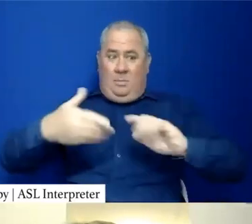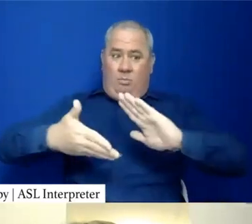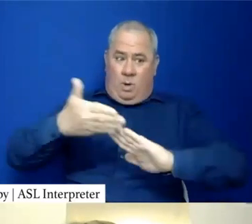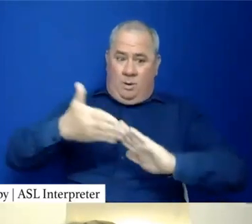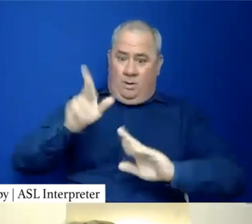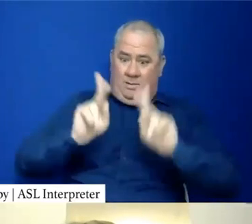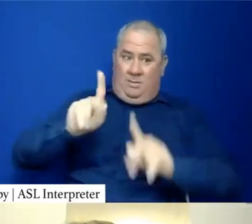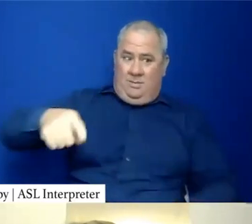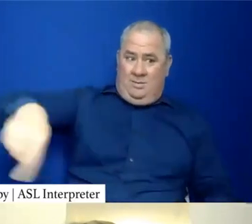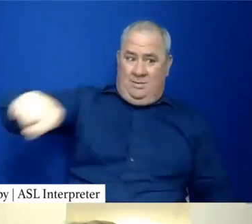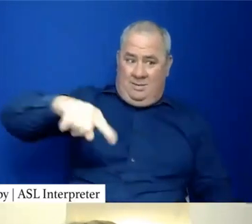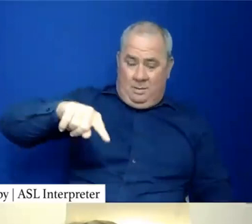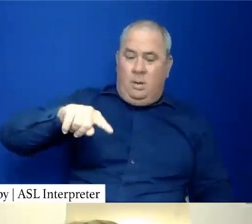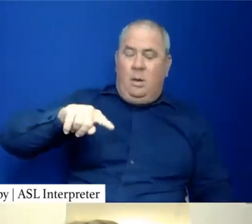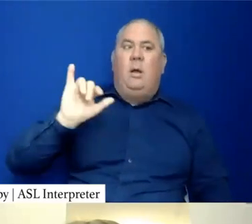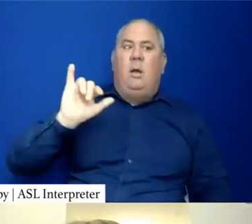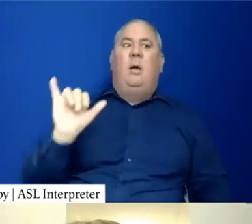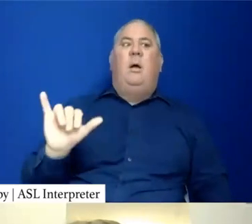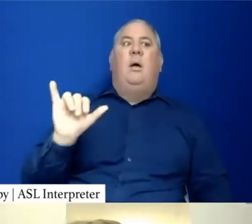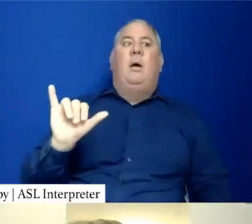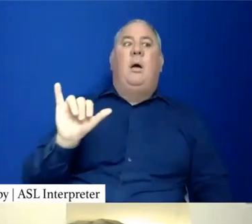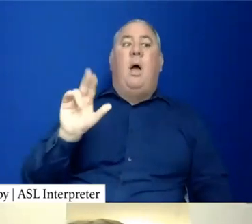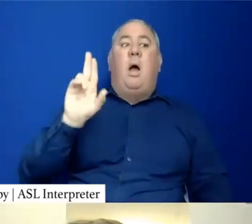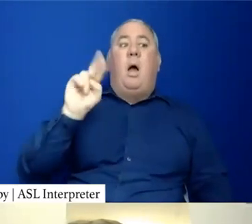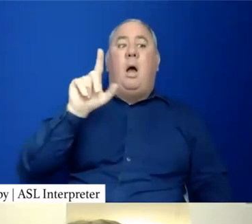very, very good reason not to be,